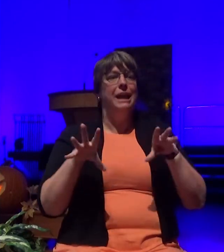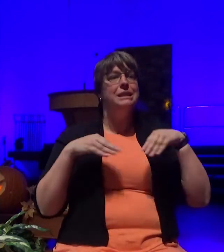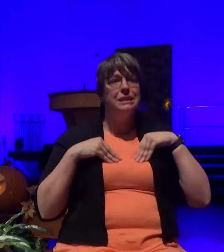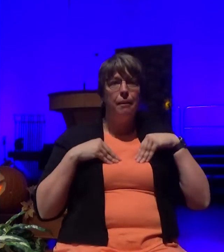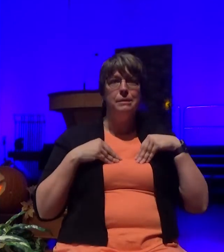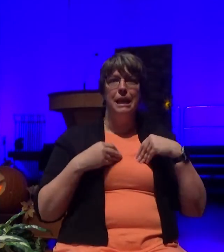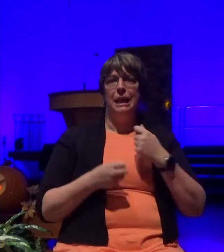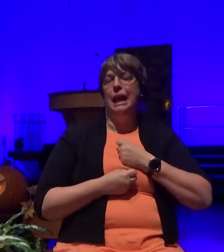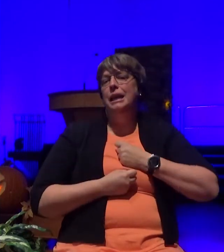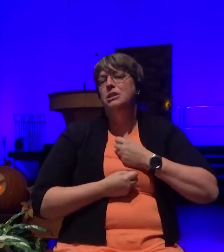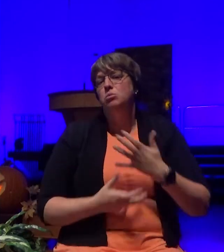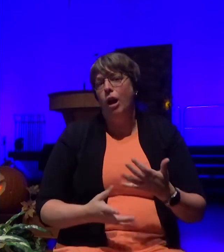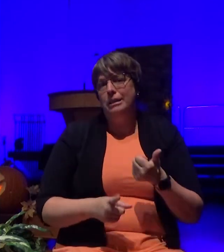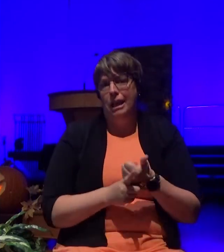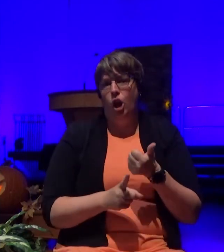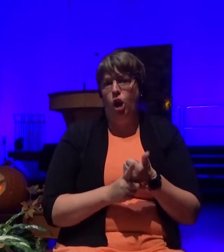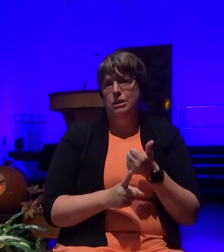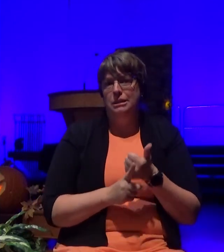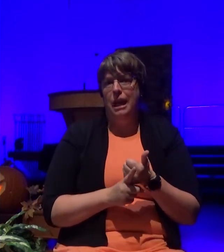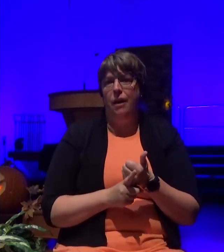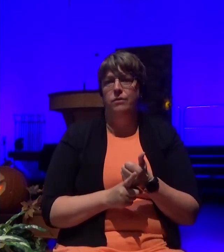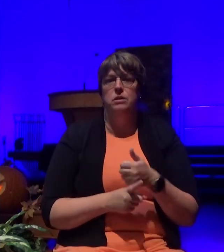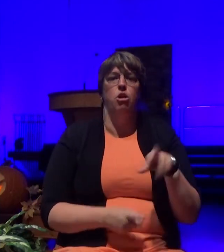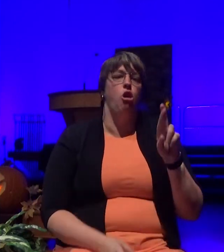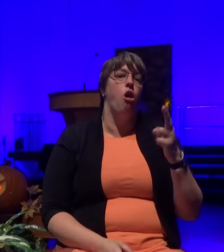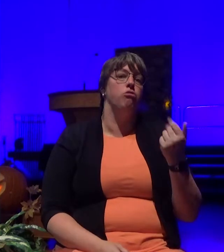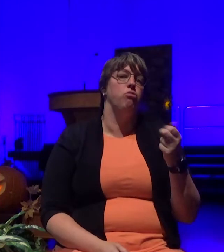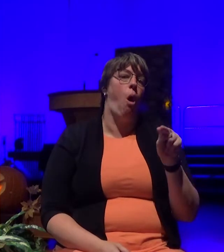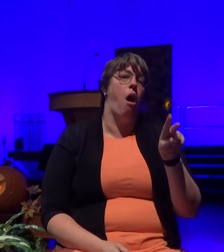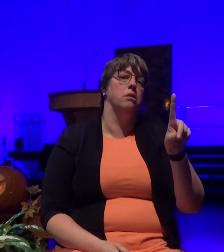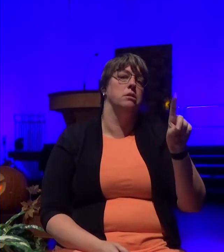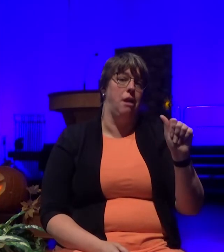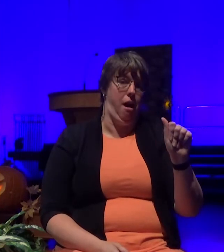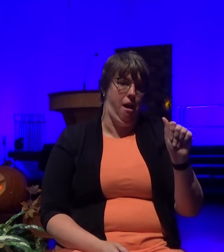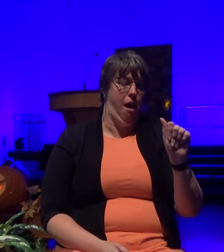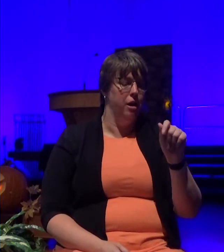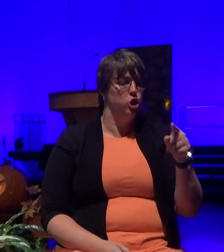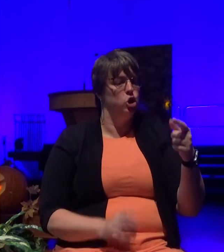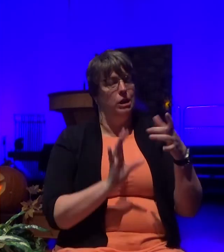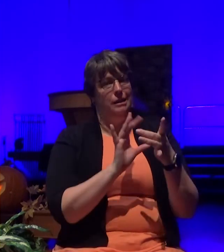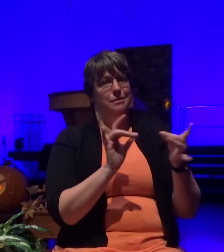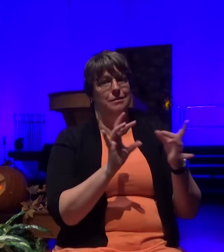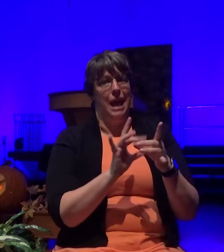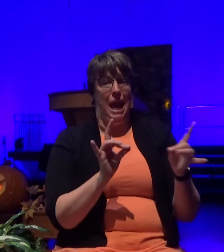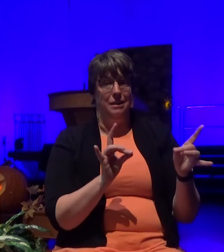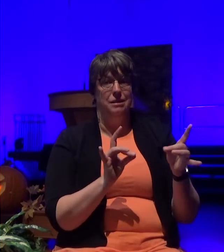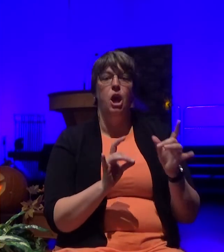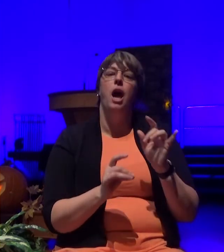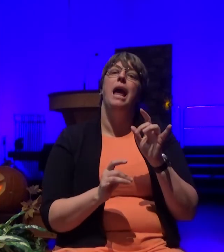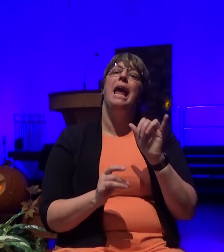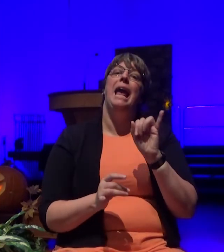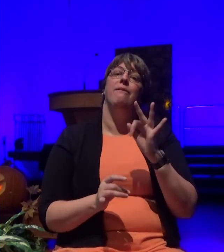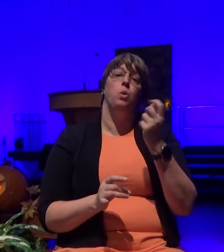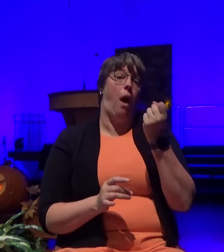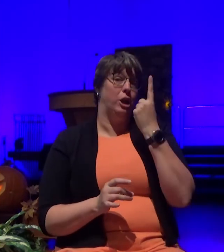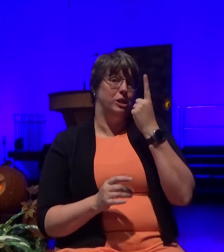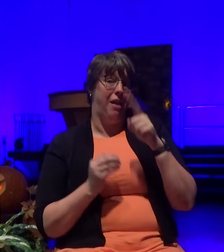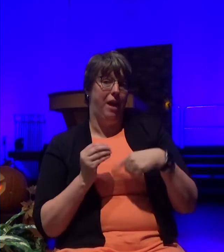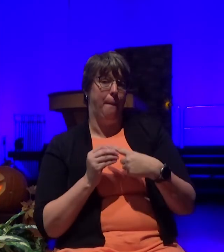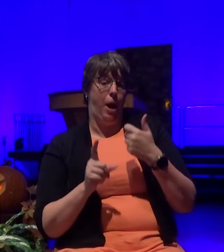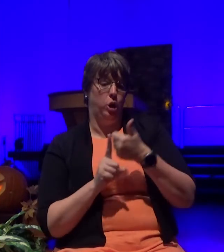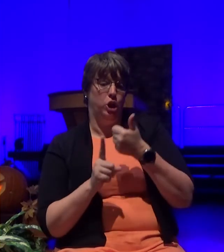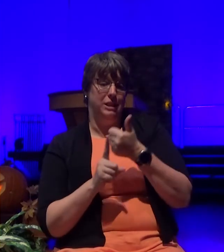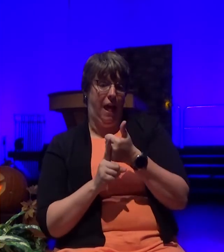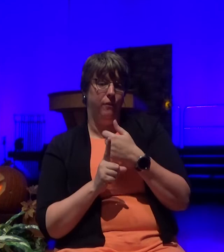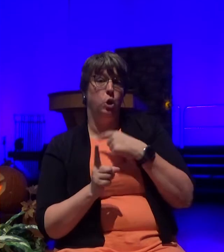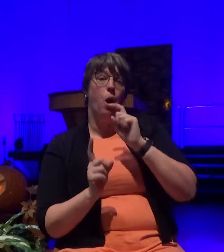Beloved Rhonda says, if you value yourself, you understand that you are a gift to anyone you meet. Hi, my name